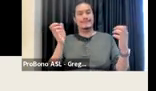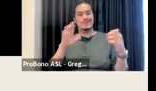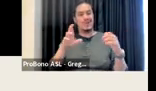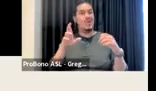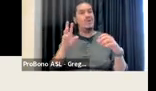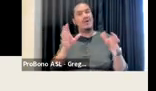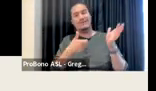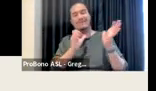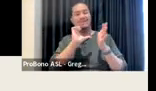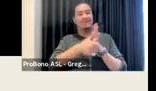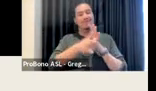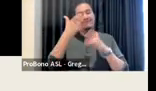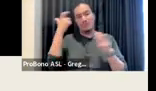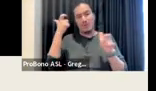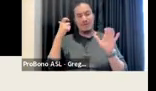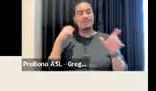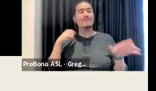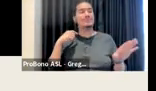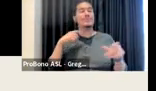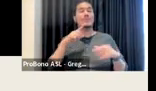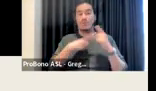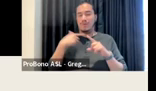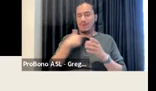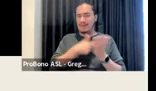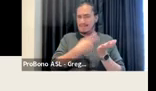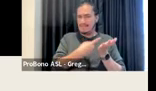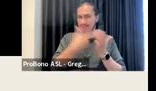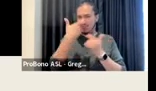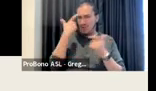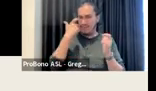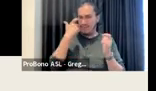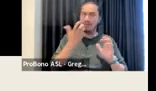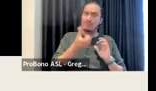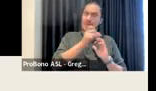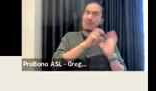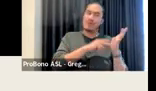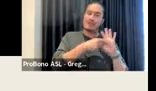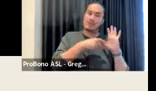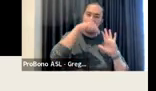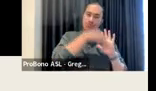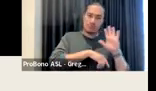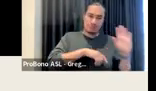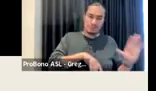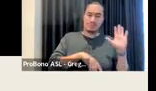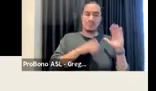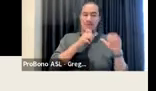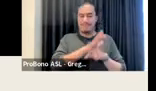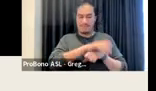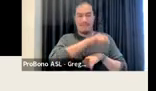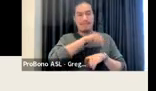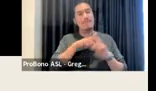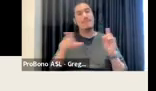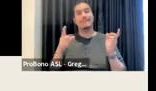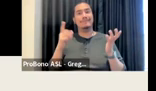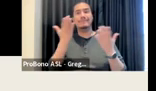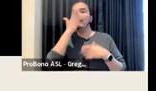trauma. So when we talk about trauma, which that's a whole other definition that I don't have time to get into, so I'm going to be a really base thing. We talk about, let's say, bad